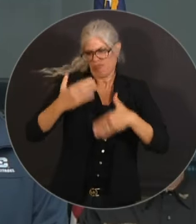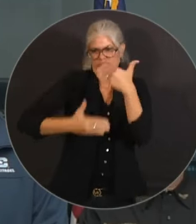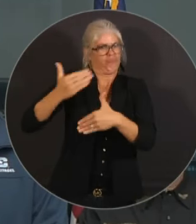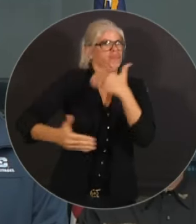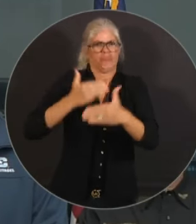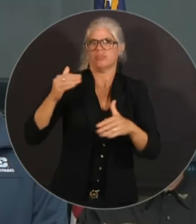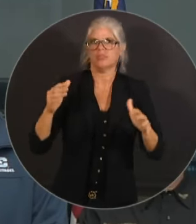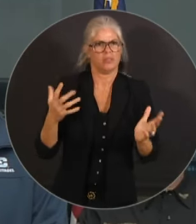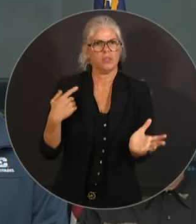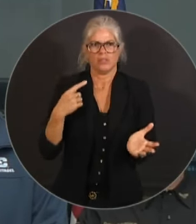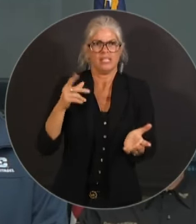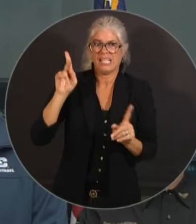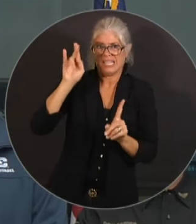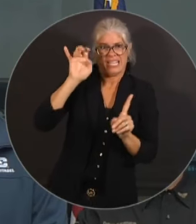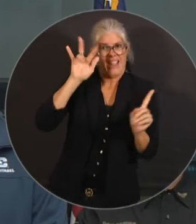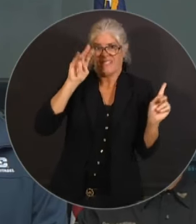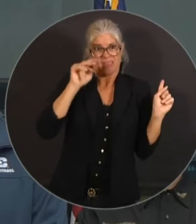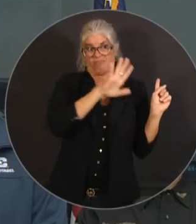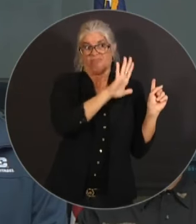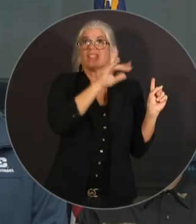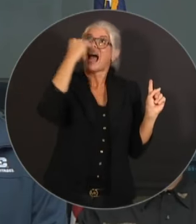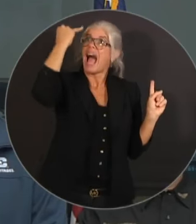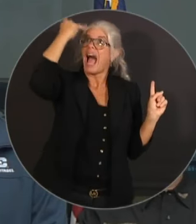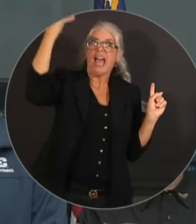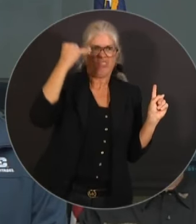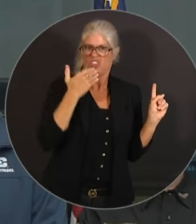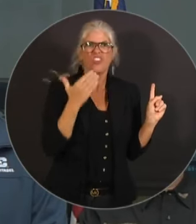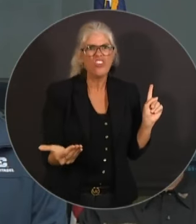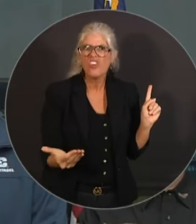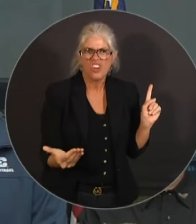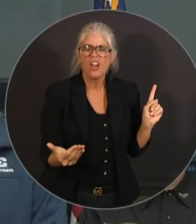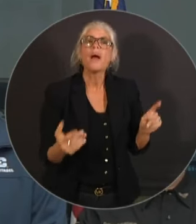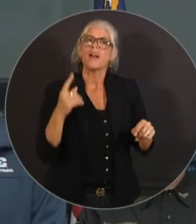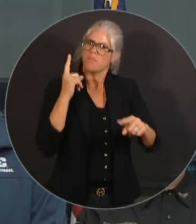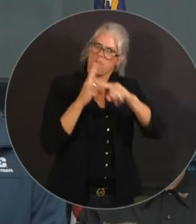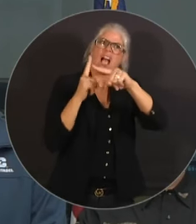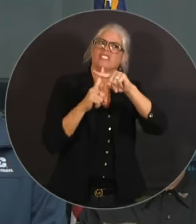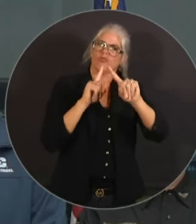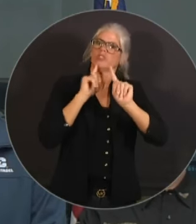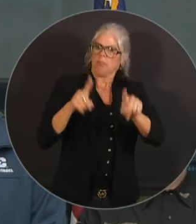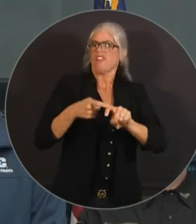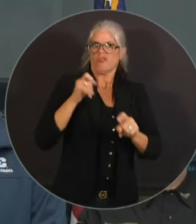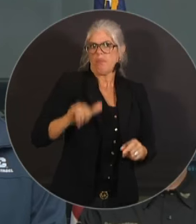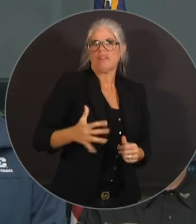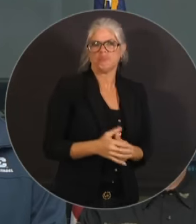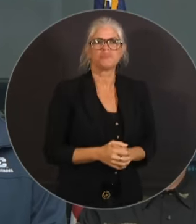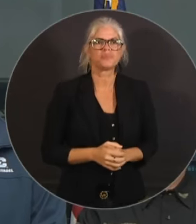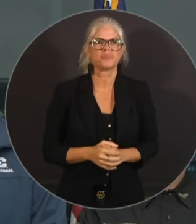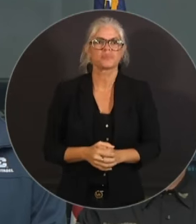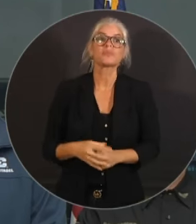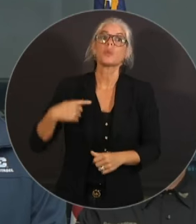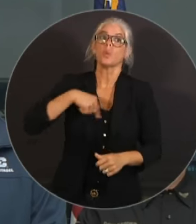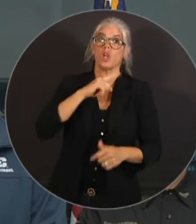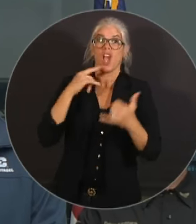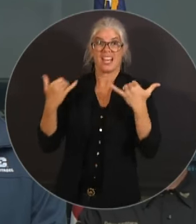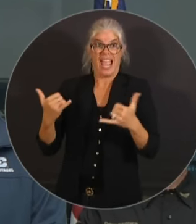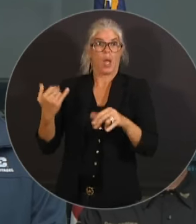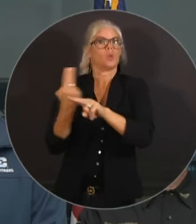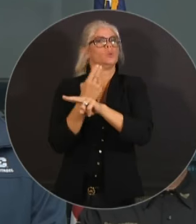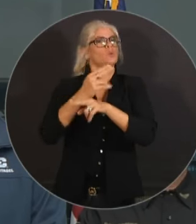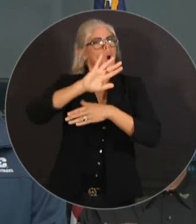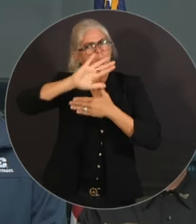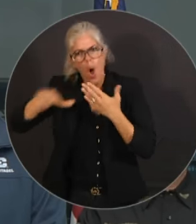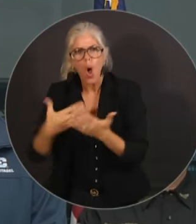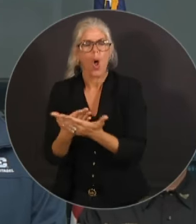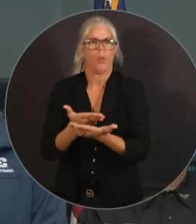Kevin's idea would be good. So we hope that we will get a positive response from that. But we are utilizing all resources available. We're